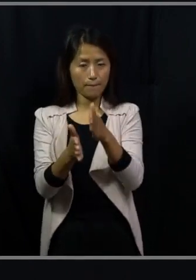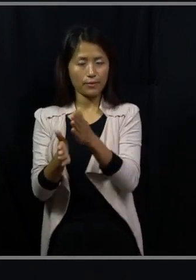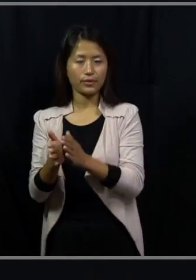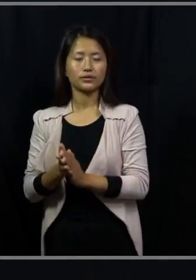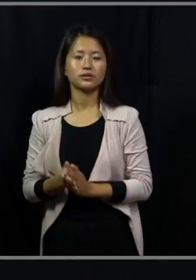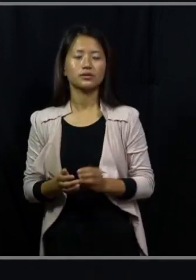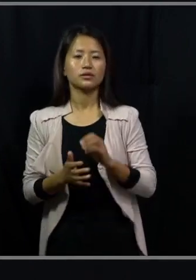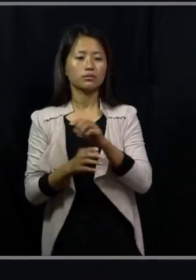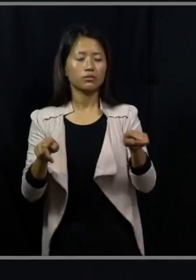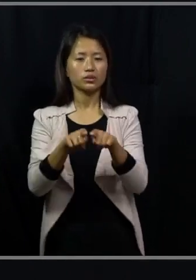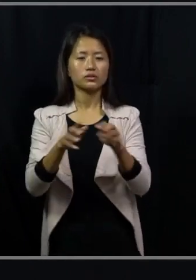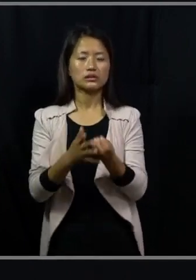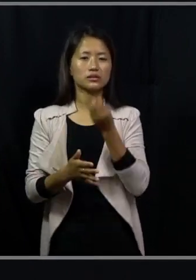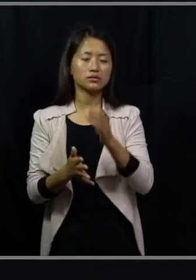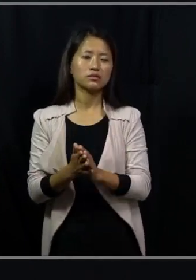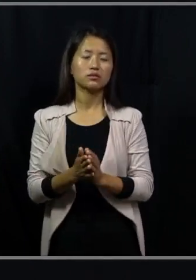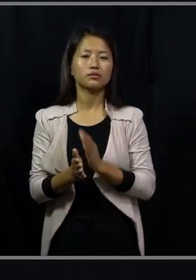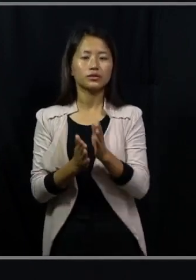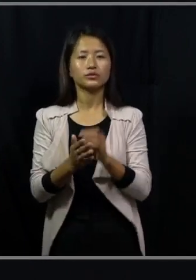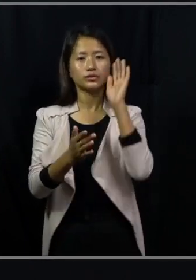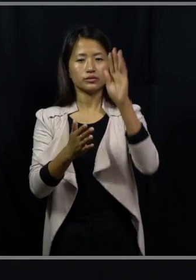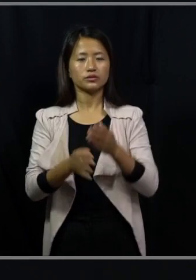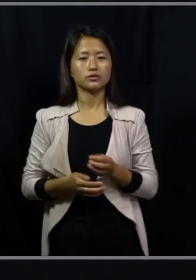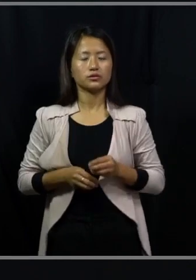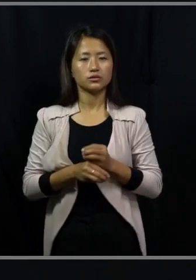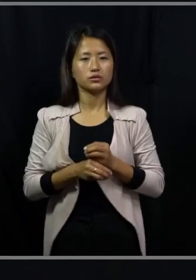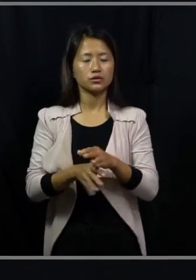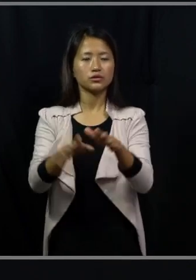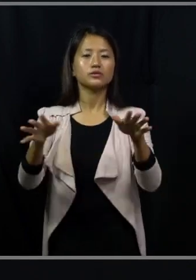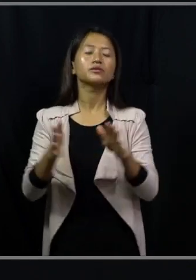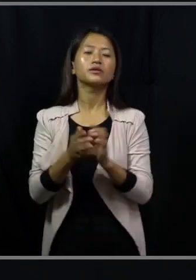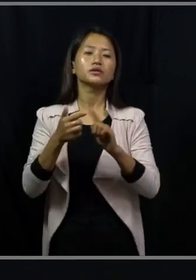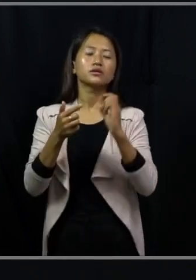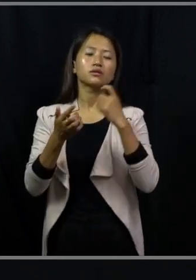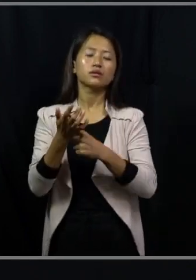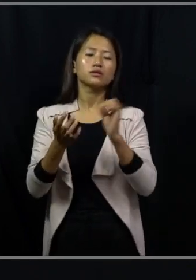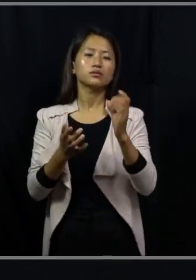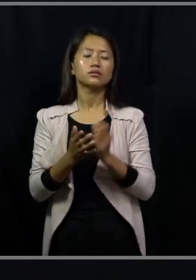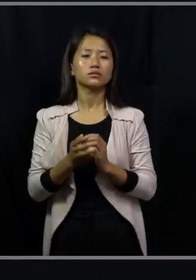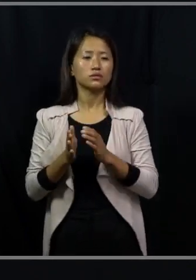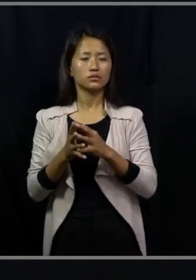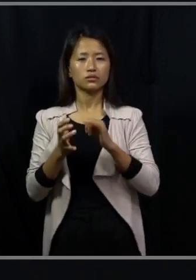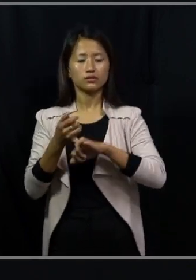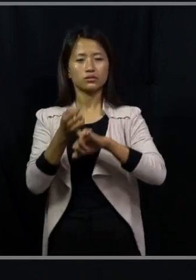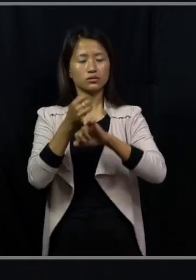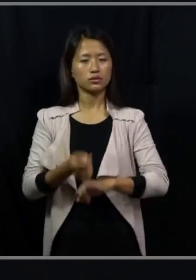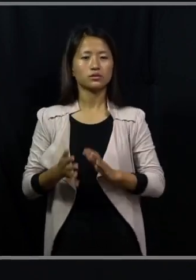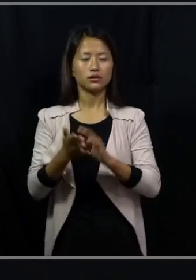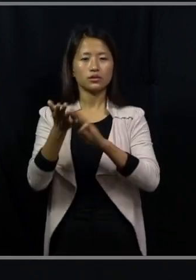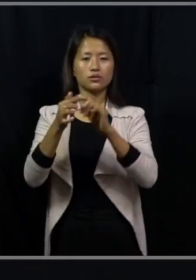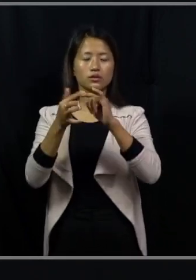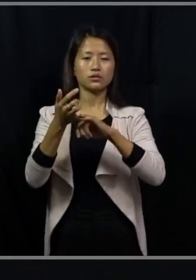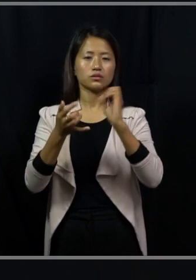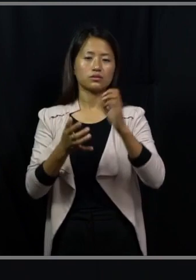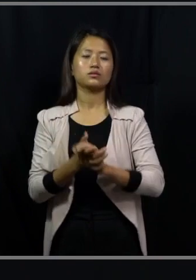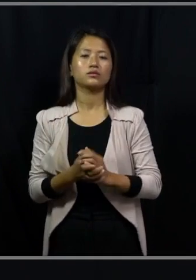were bought in or distributed by the temple of Uruk, that is a city in South Mesopotamia. And